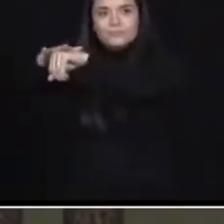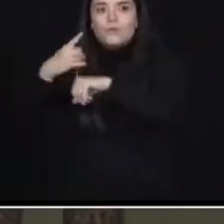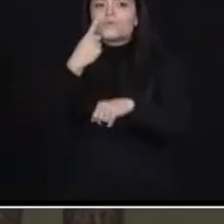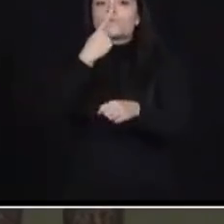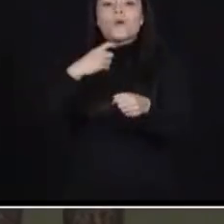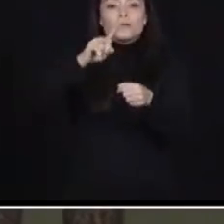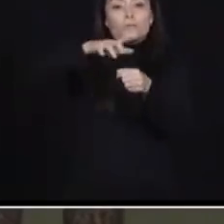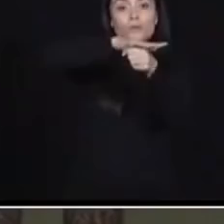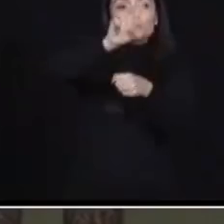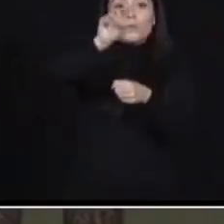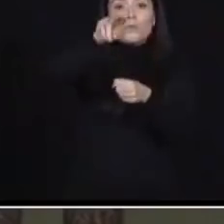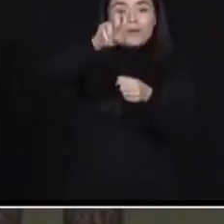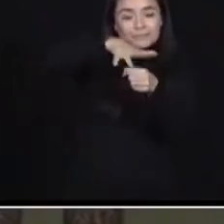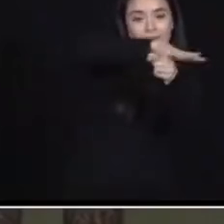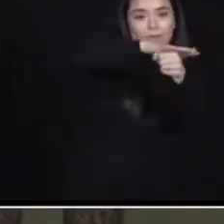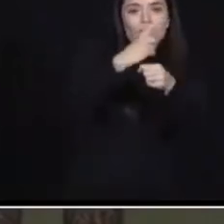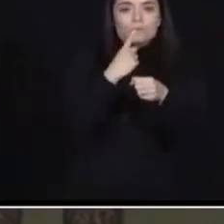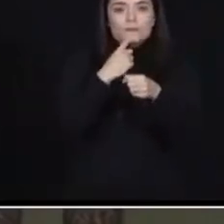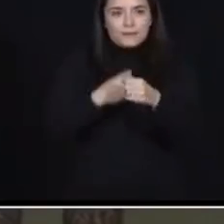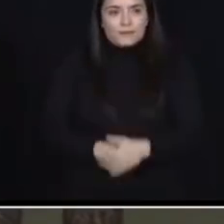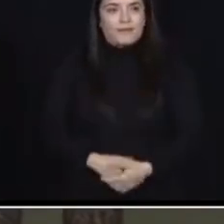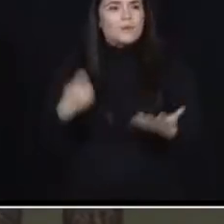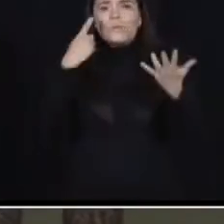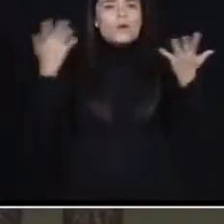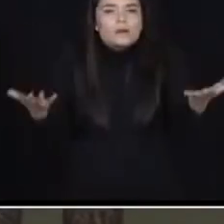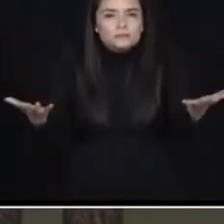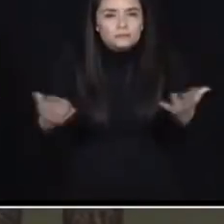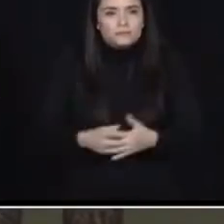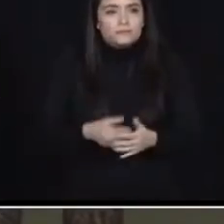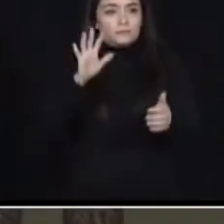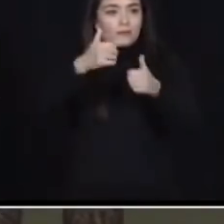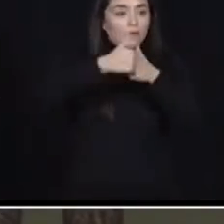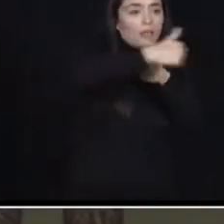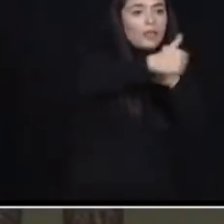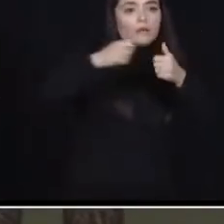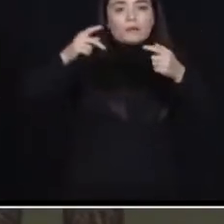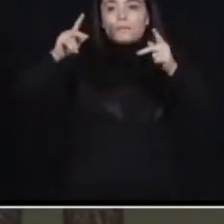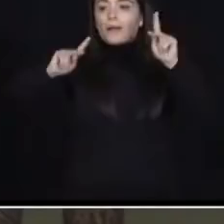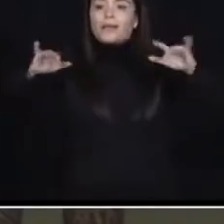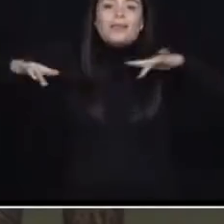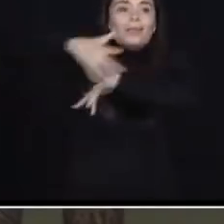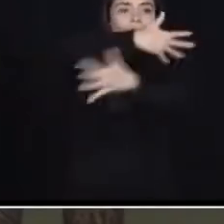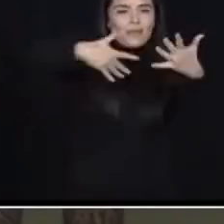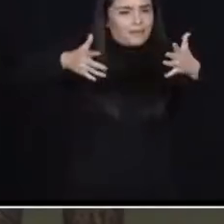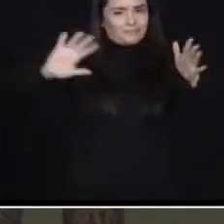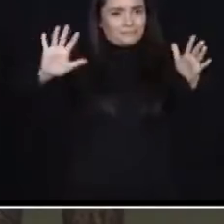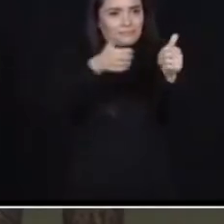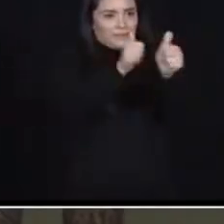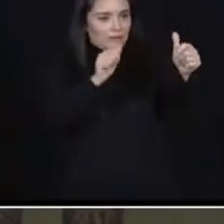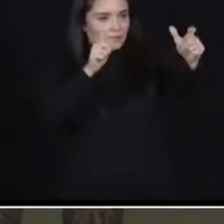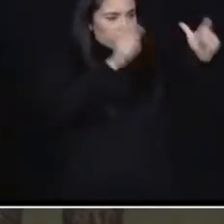Limit your trips outside of the home except essential reasons, like going to work, school, getting